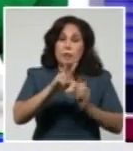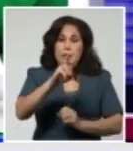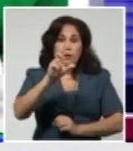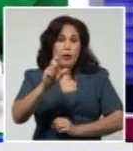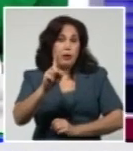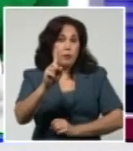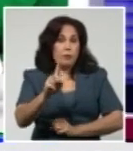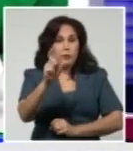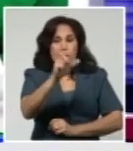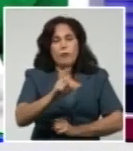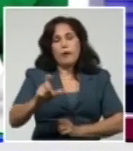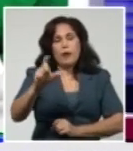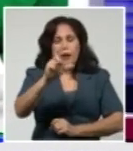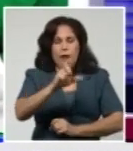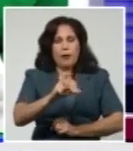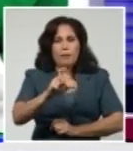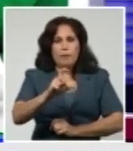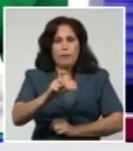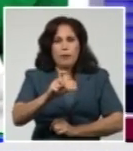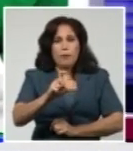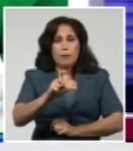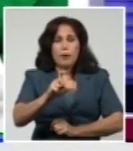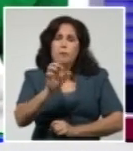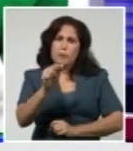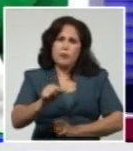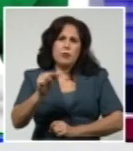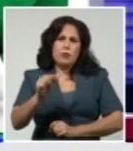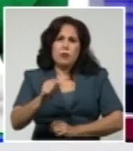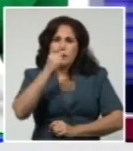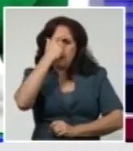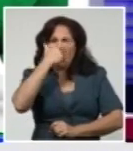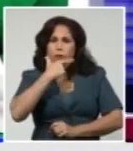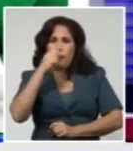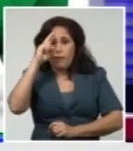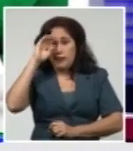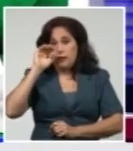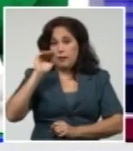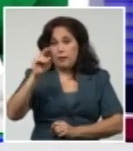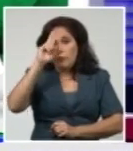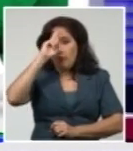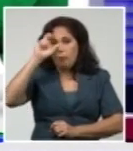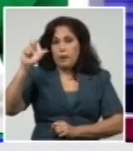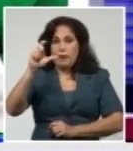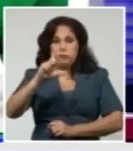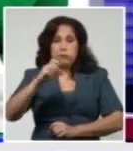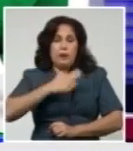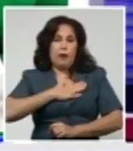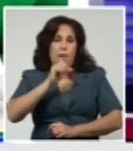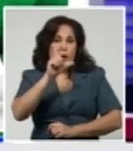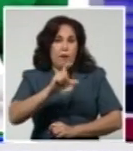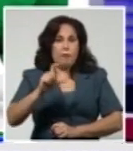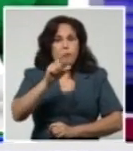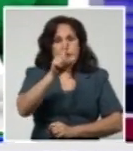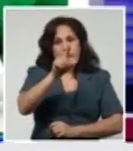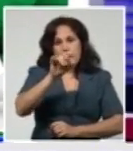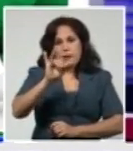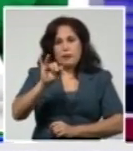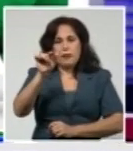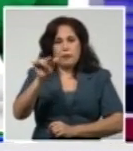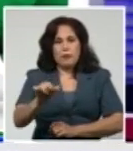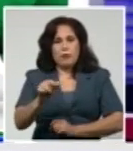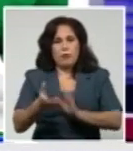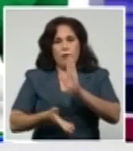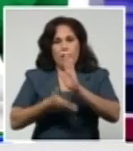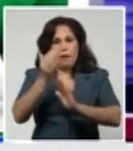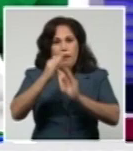Havana. Yesterday, 1 patient in Havana passed from serious to critical, and another, also